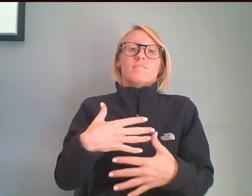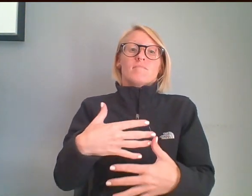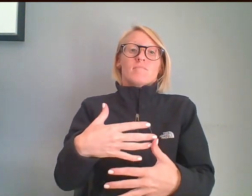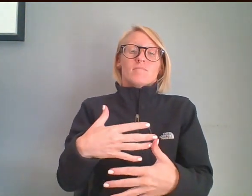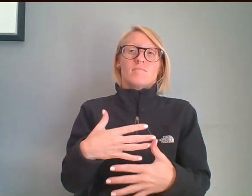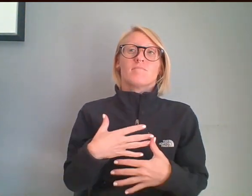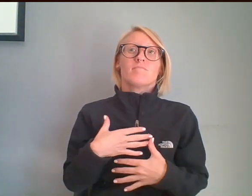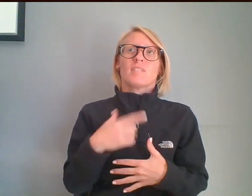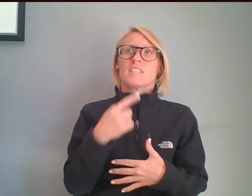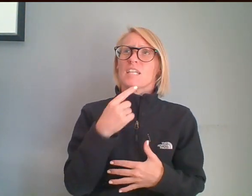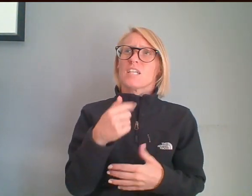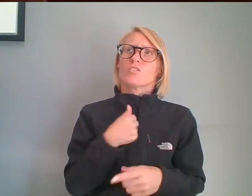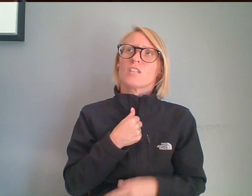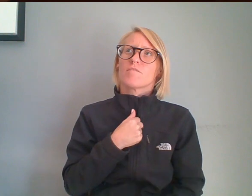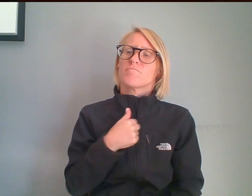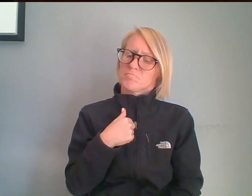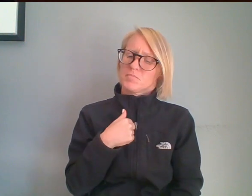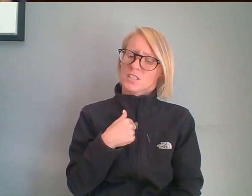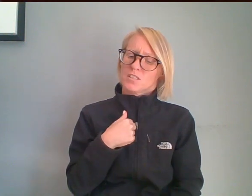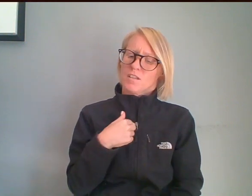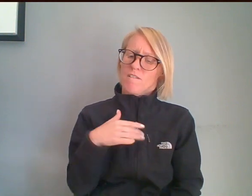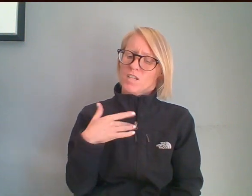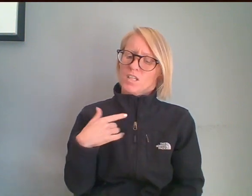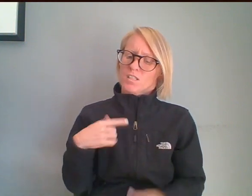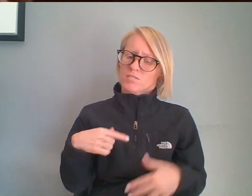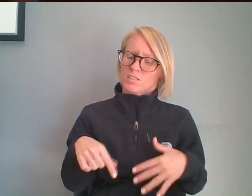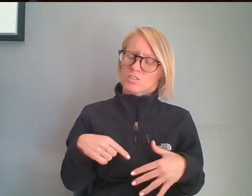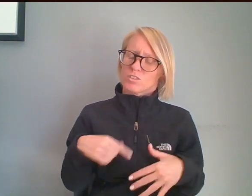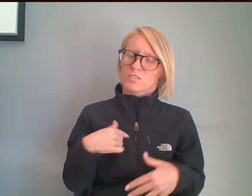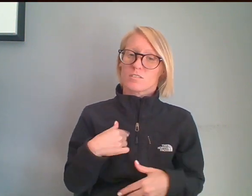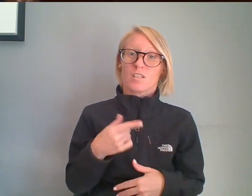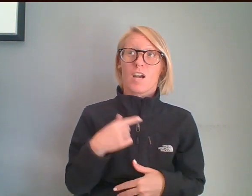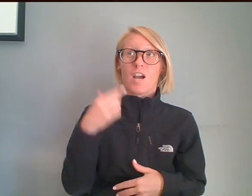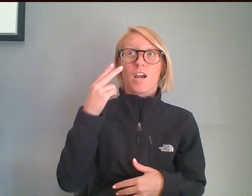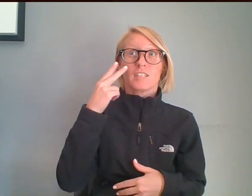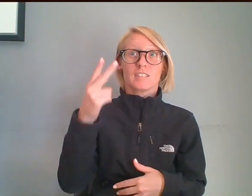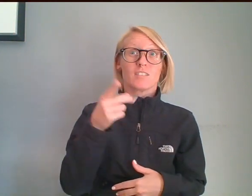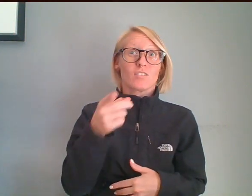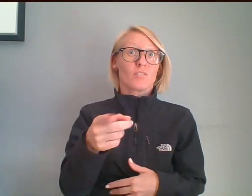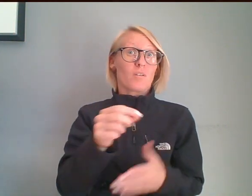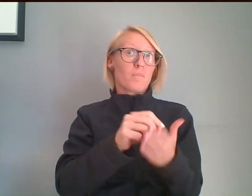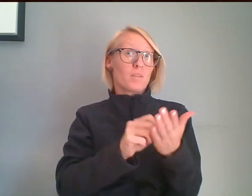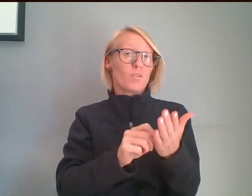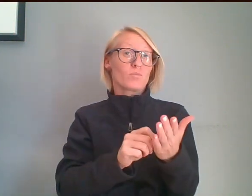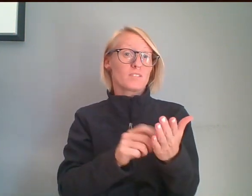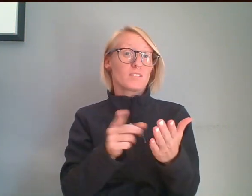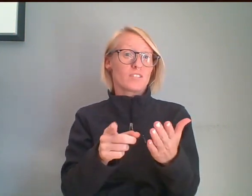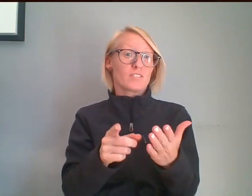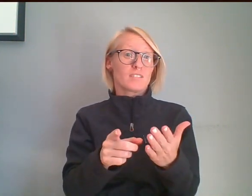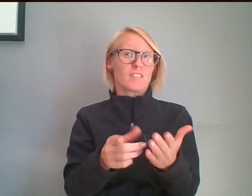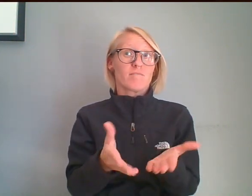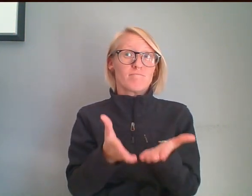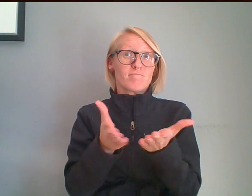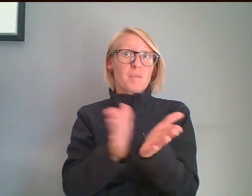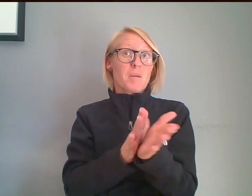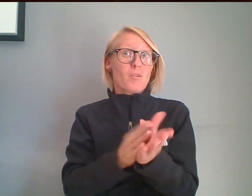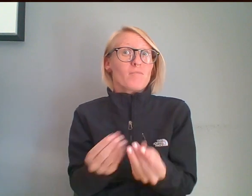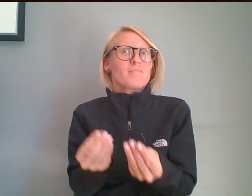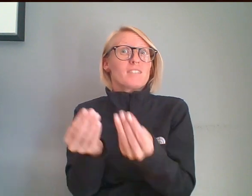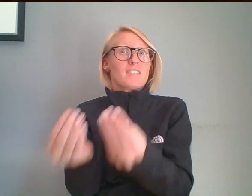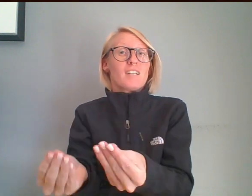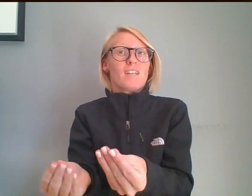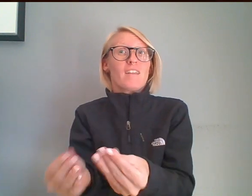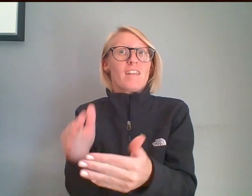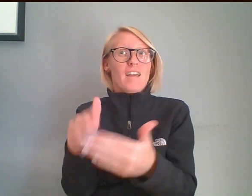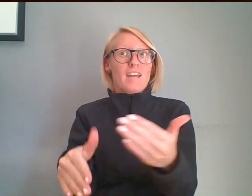anxious. I notice a few of you taking some notes. There's a handout that will come at the end that has everything that I'm supposed to